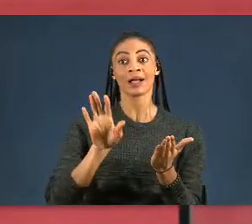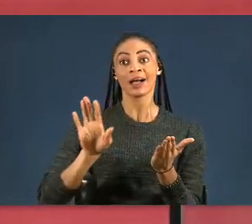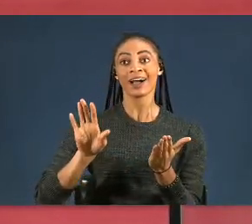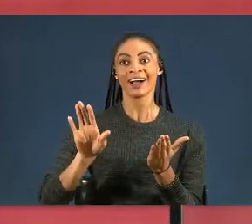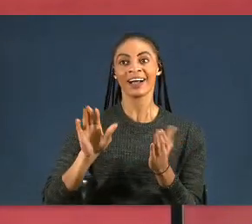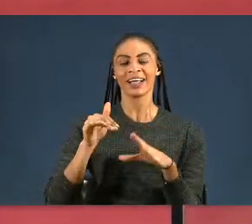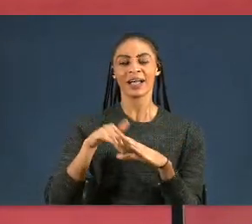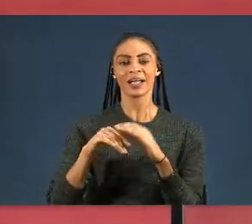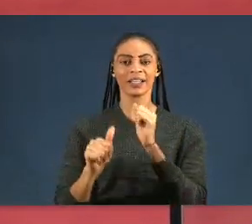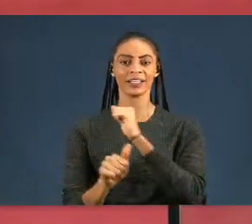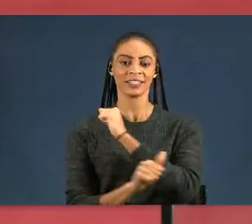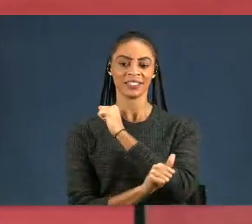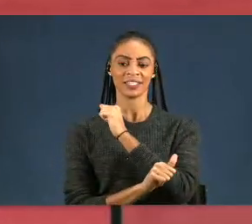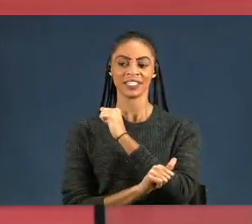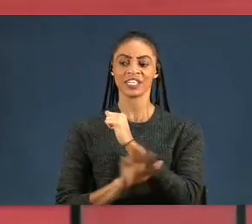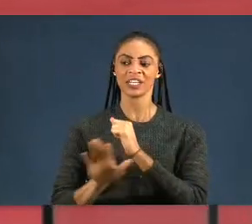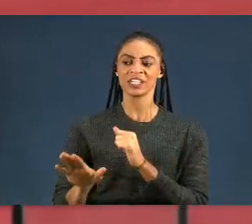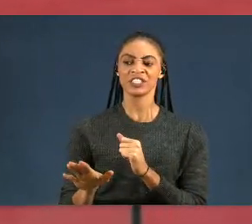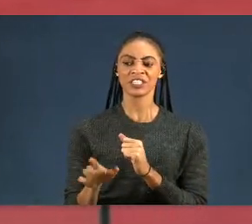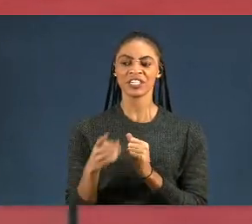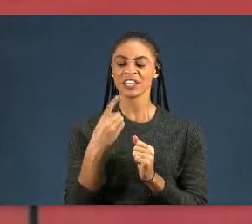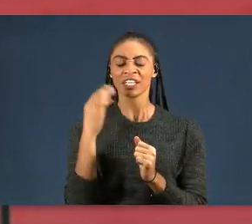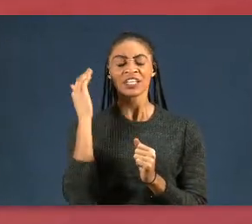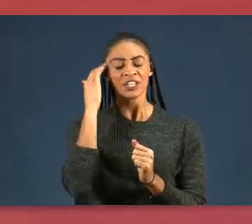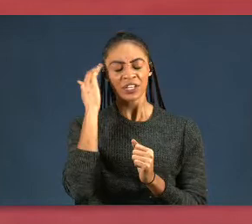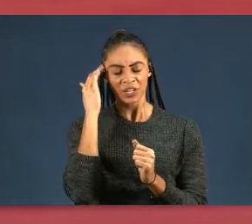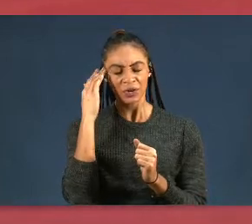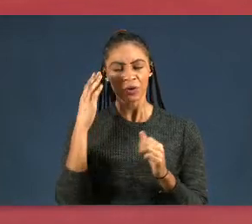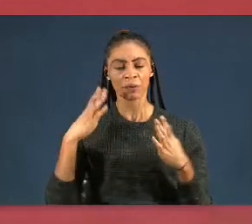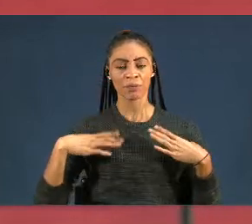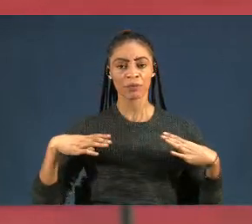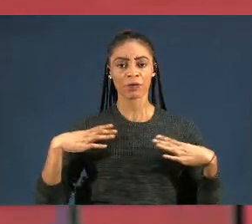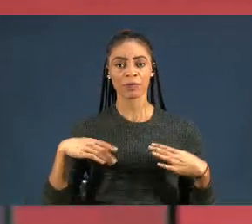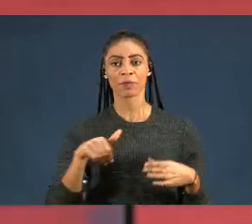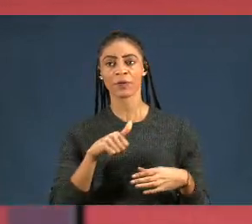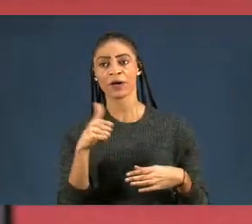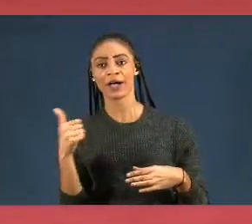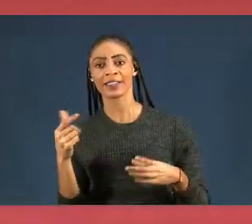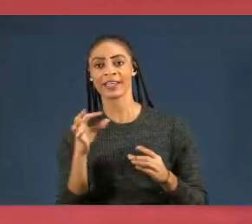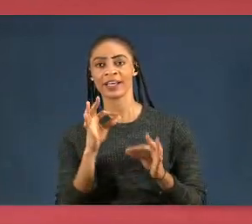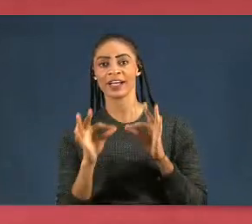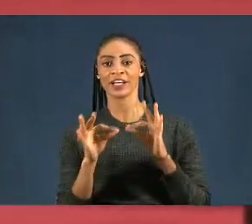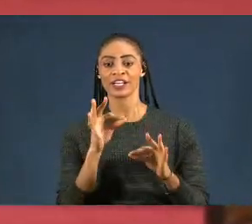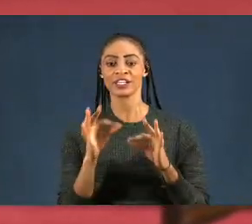she risked. She said, people might judge me. But then when you start to really love your family,